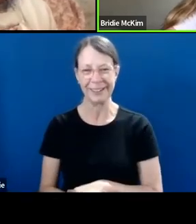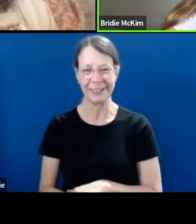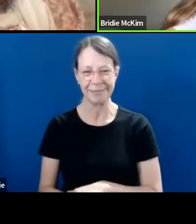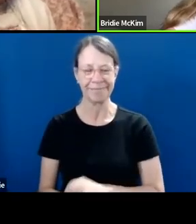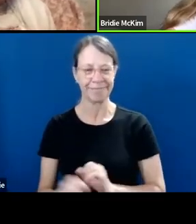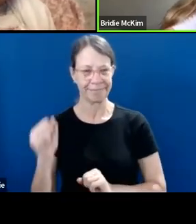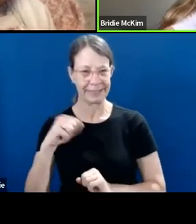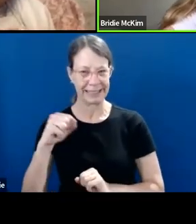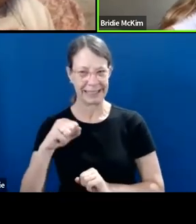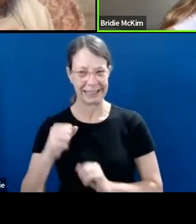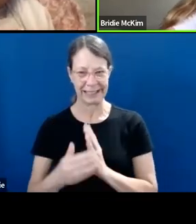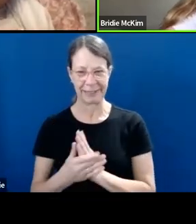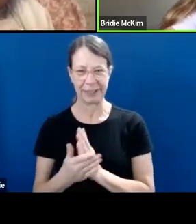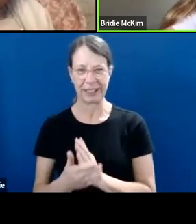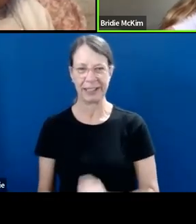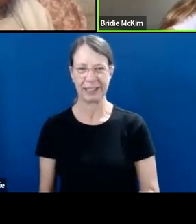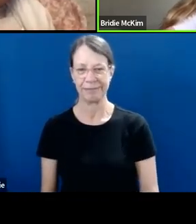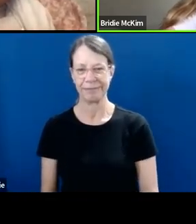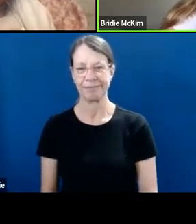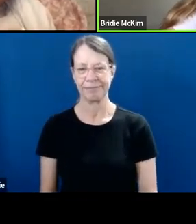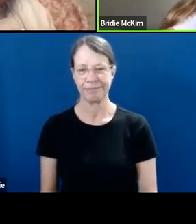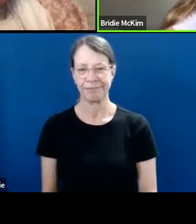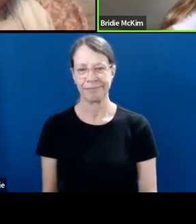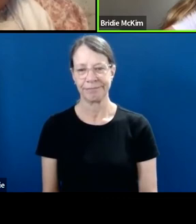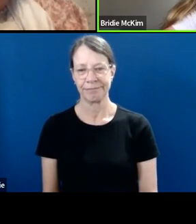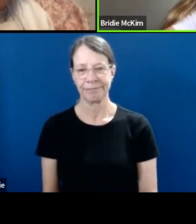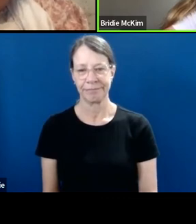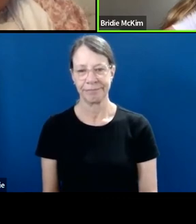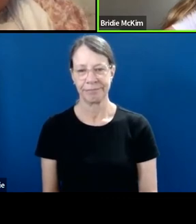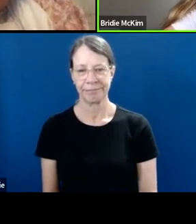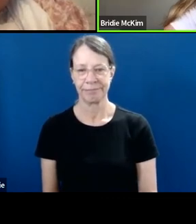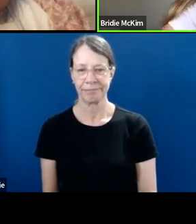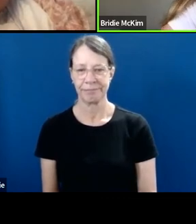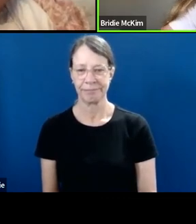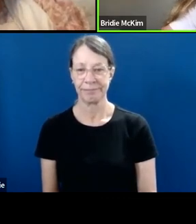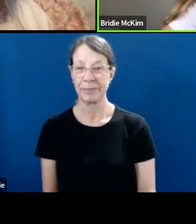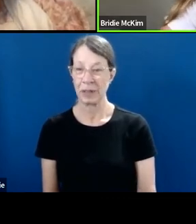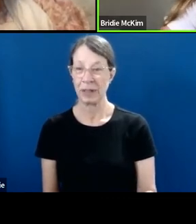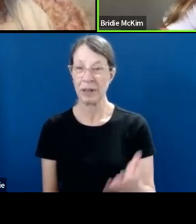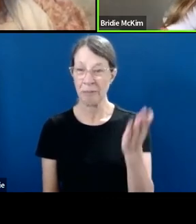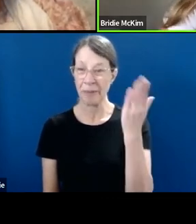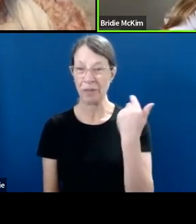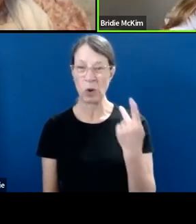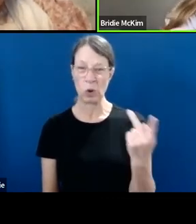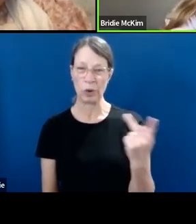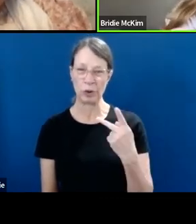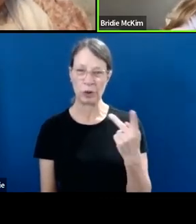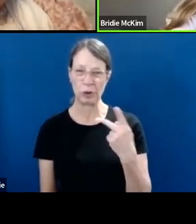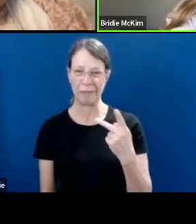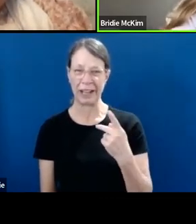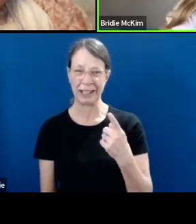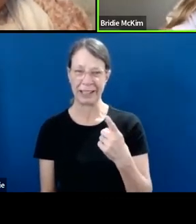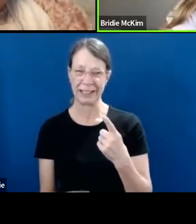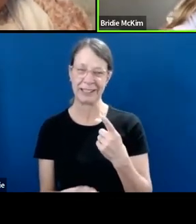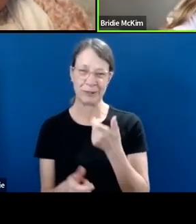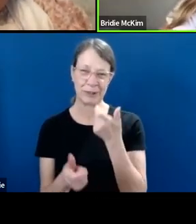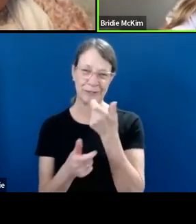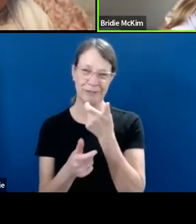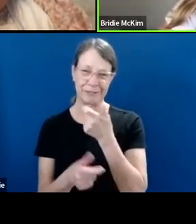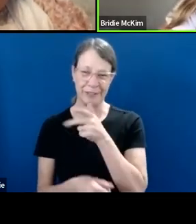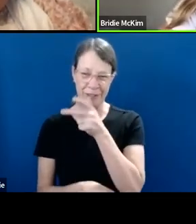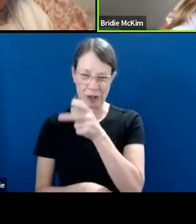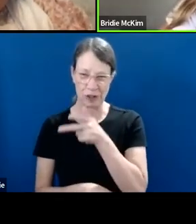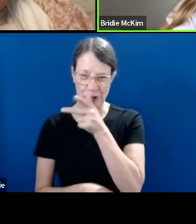For sure. Yeah. Emily, we were joking before we went